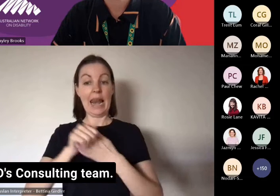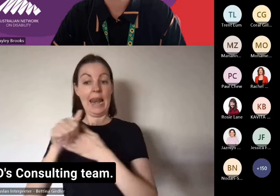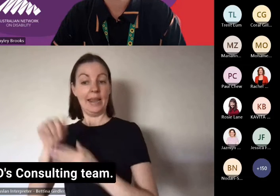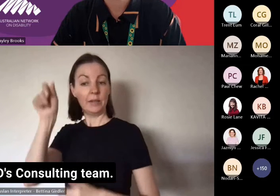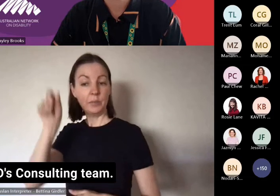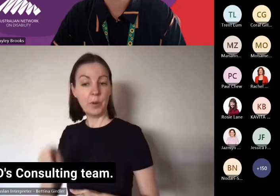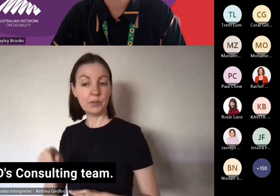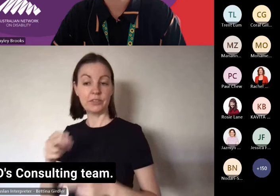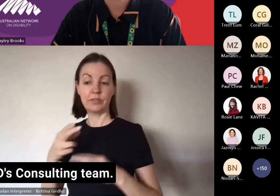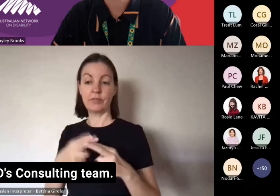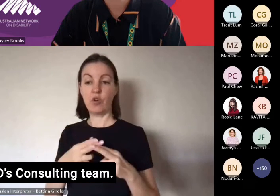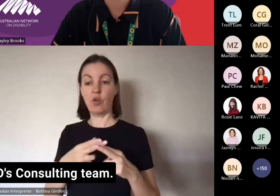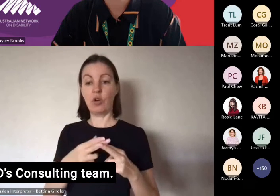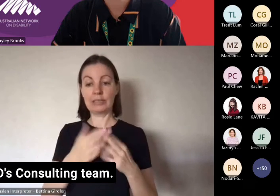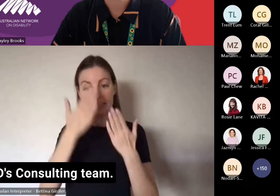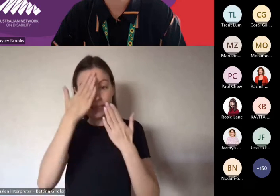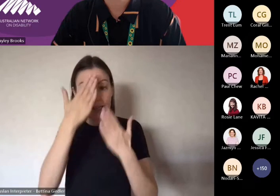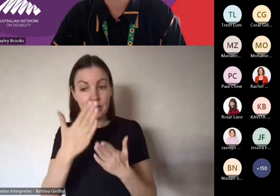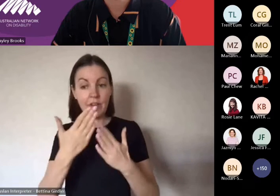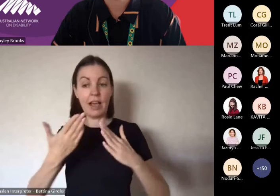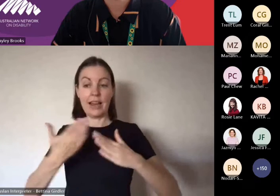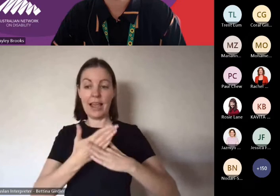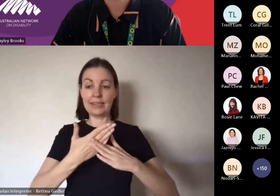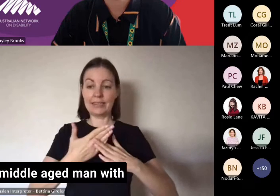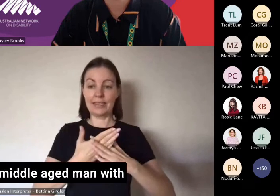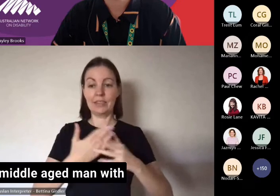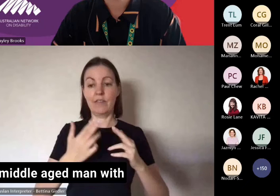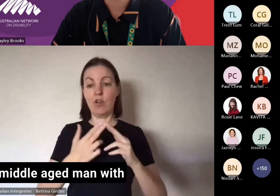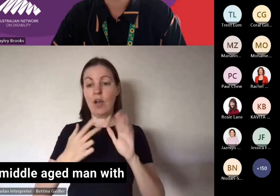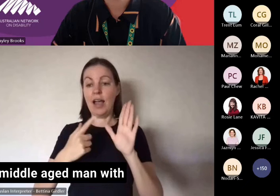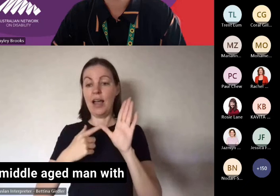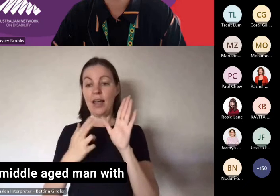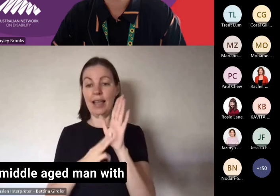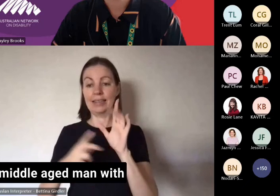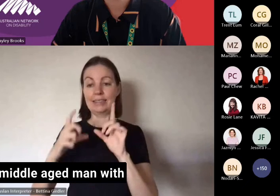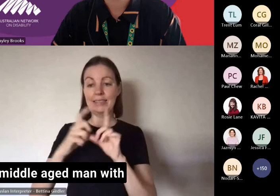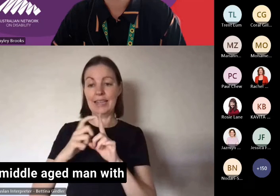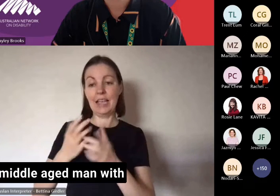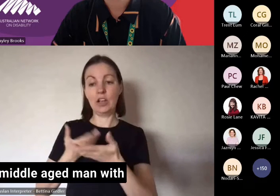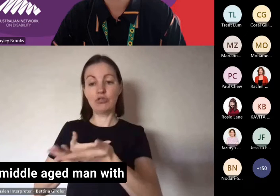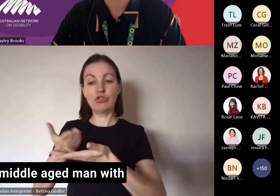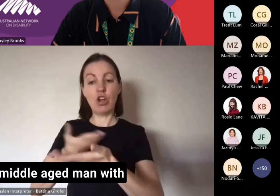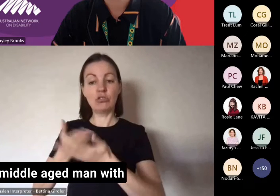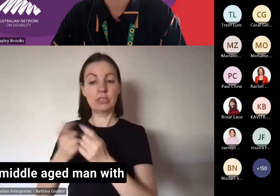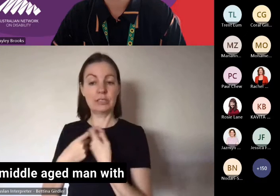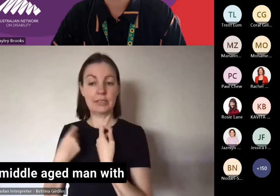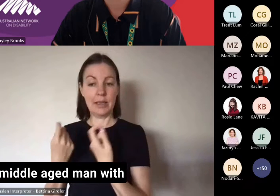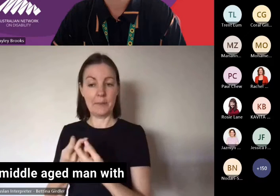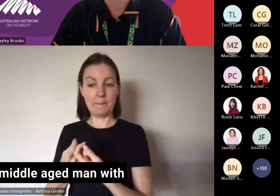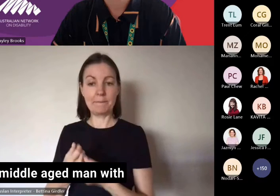of A&D's consulting team. I